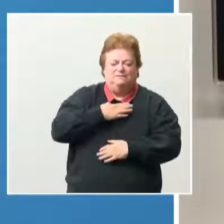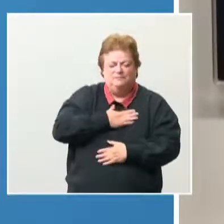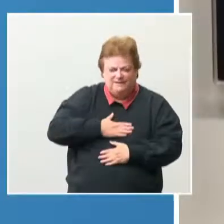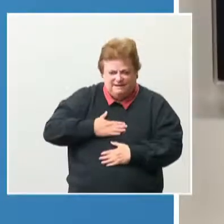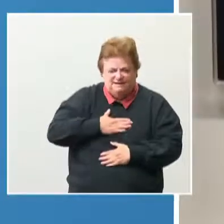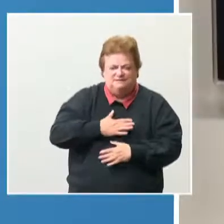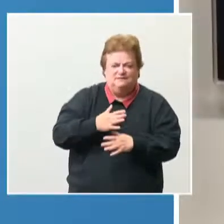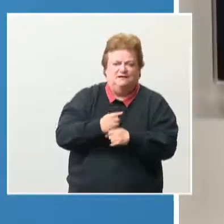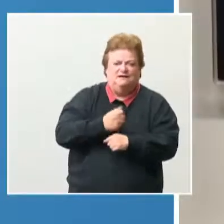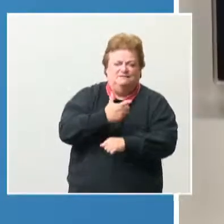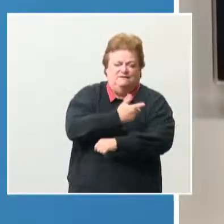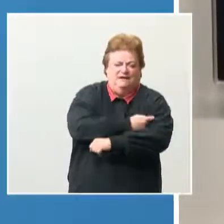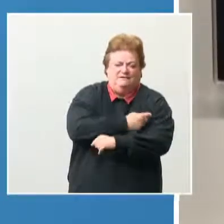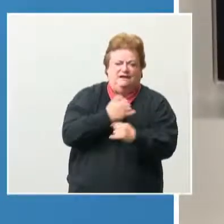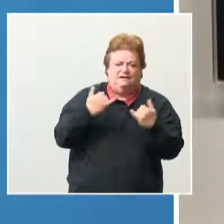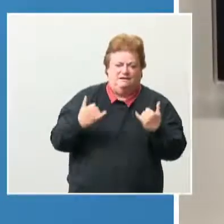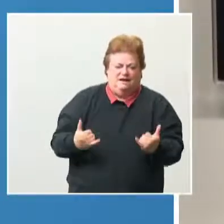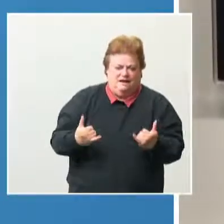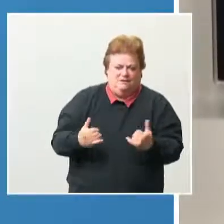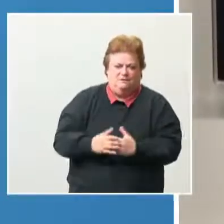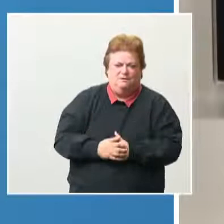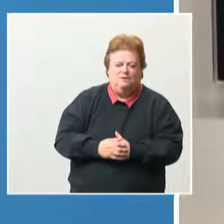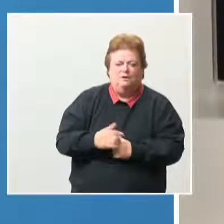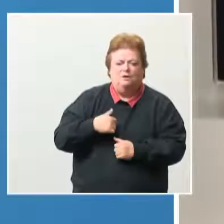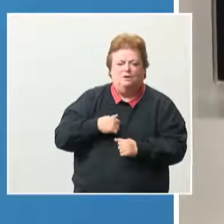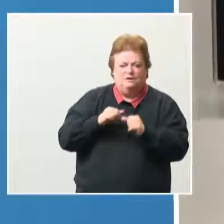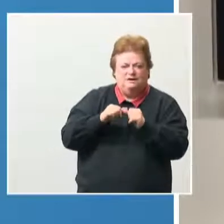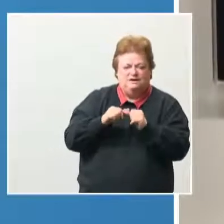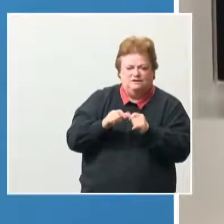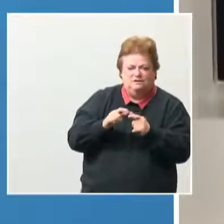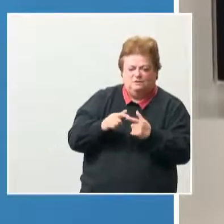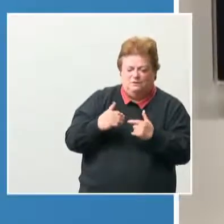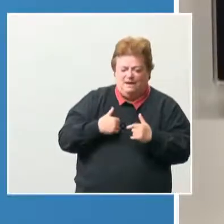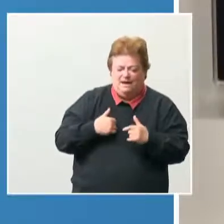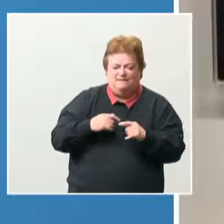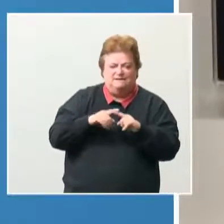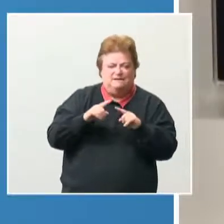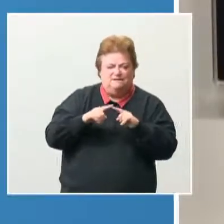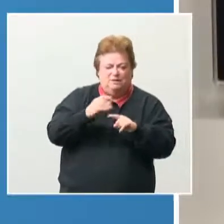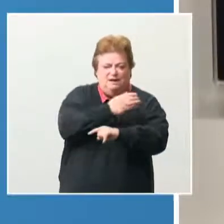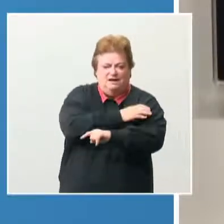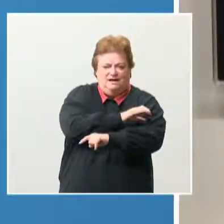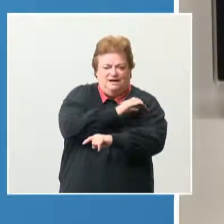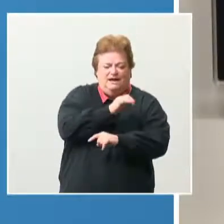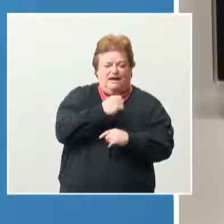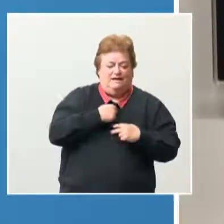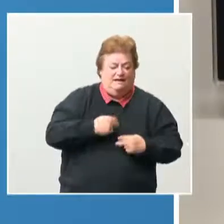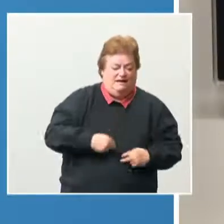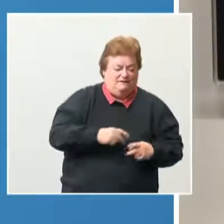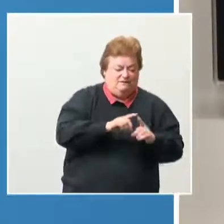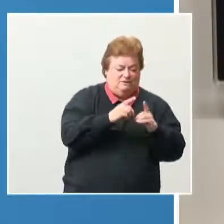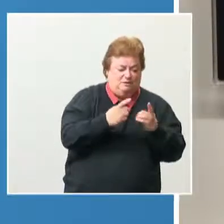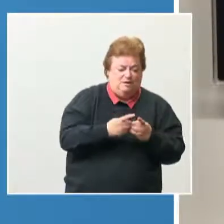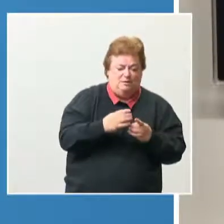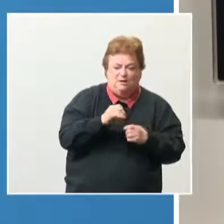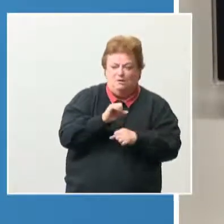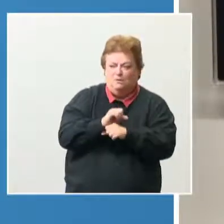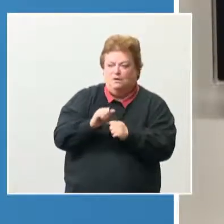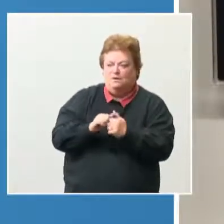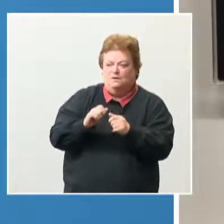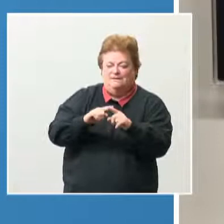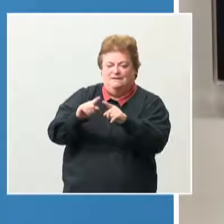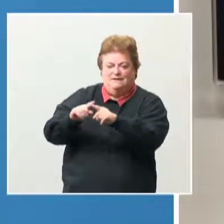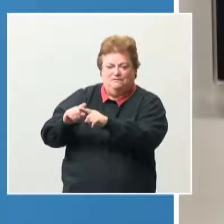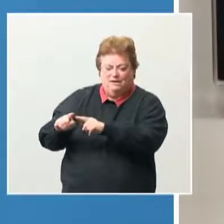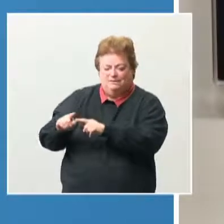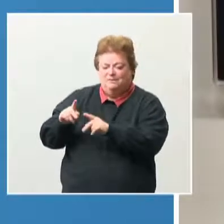get vaccinated now. We continue to hold several clinics each week at the health department and work with partners to hold